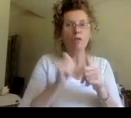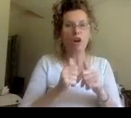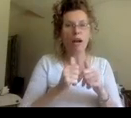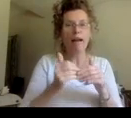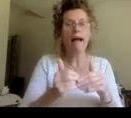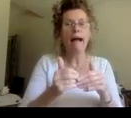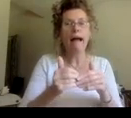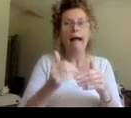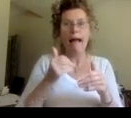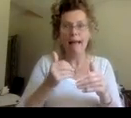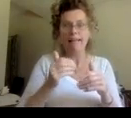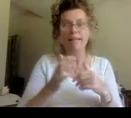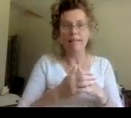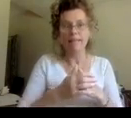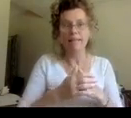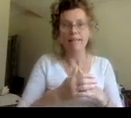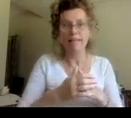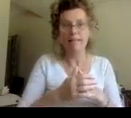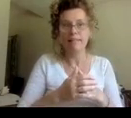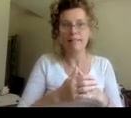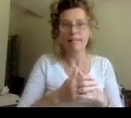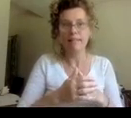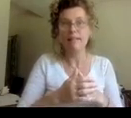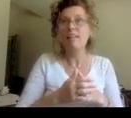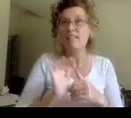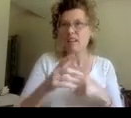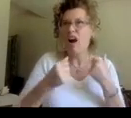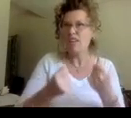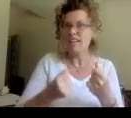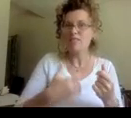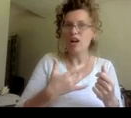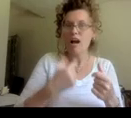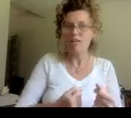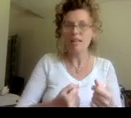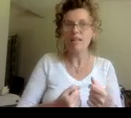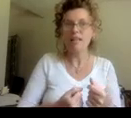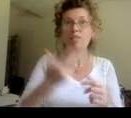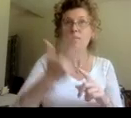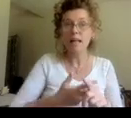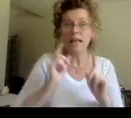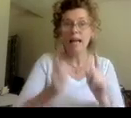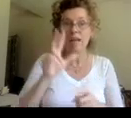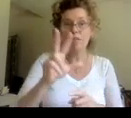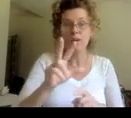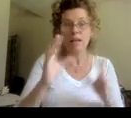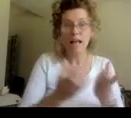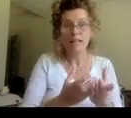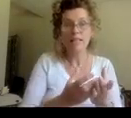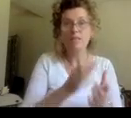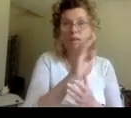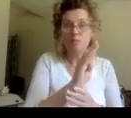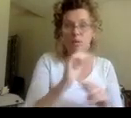confidence to actually start. And you know, after that, I gave, for 3 months, I gave free classes to 22 people inside my Facebook